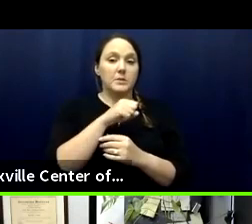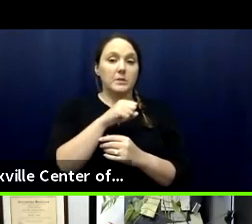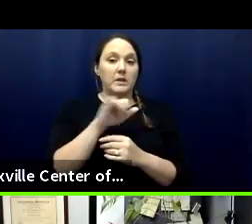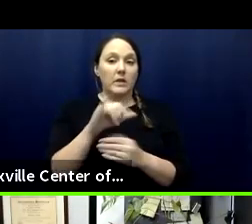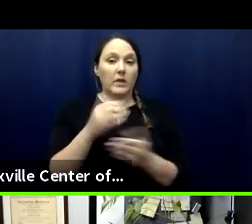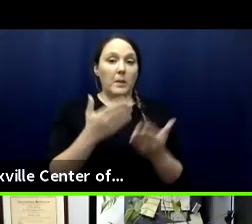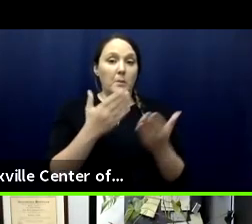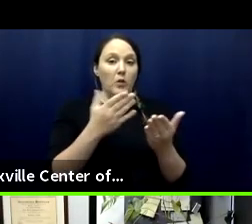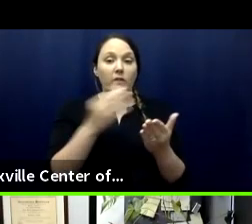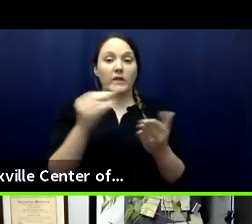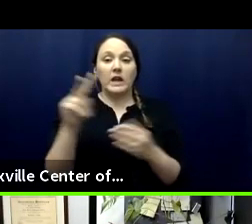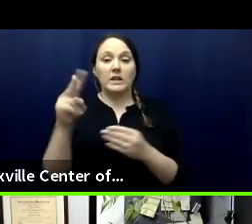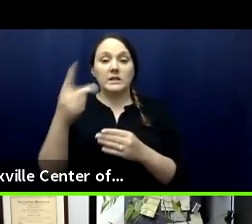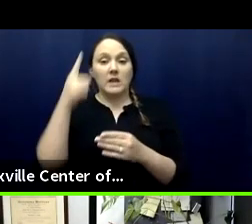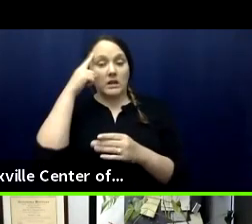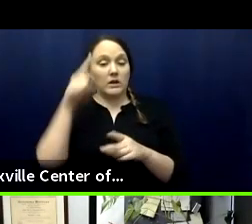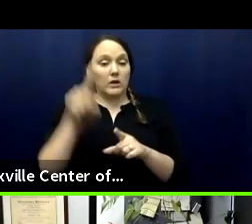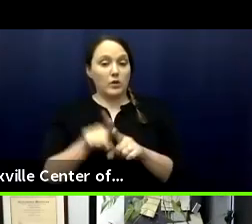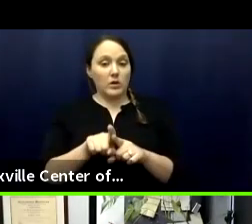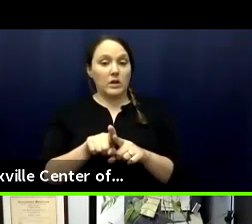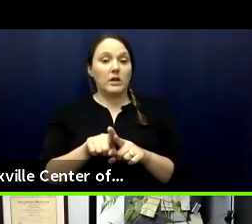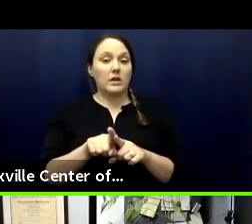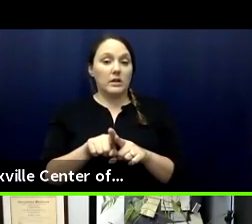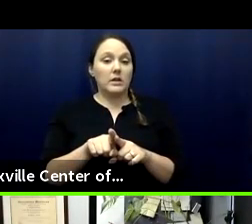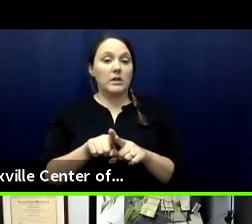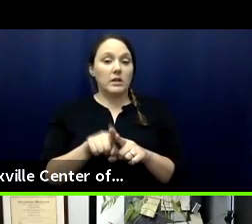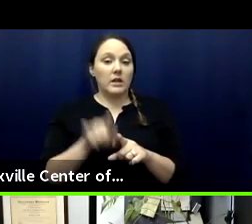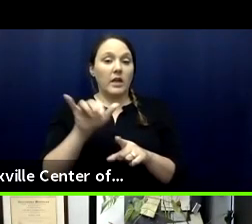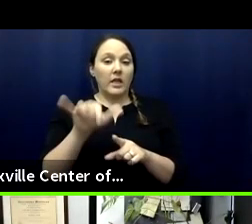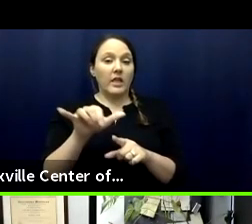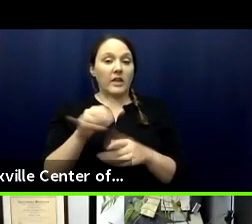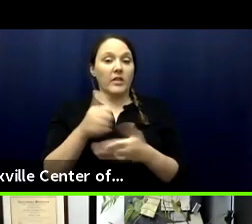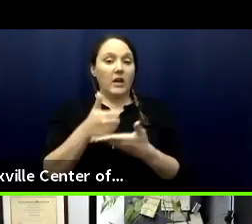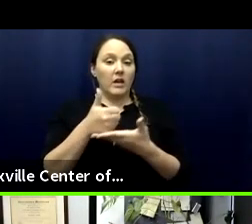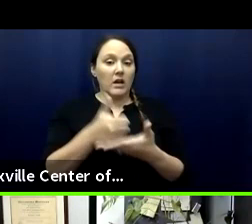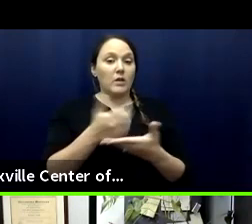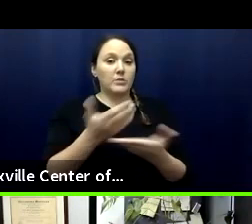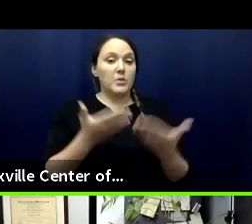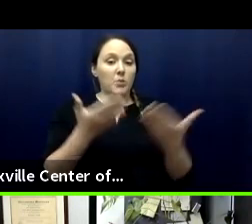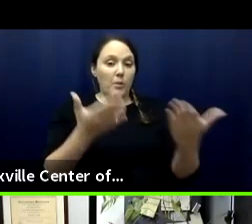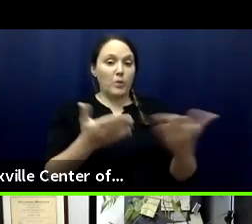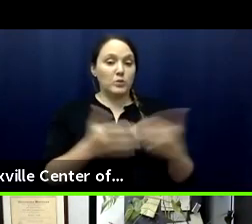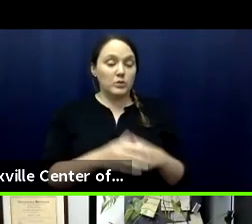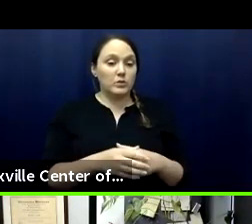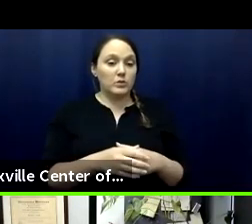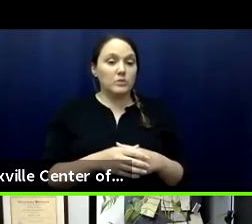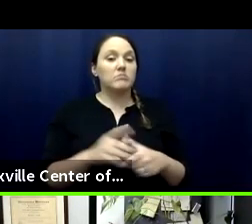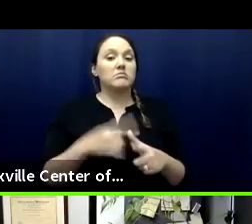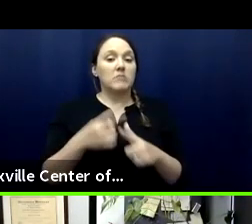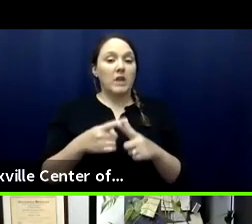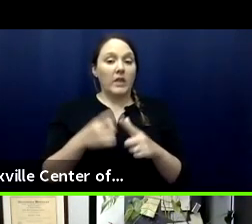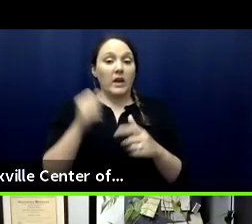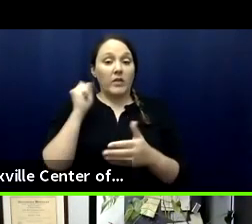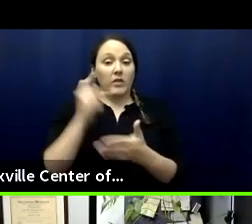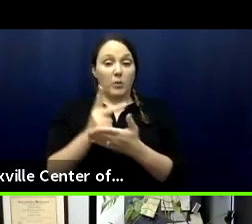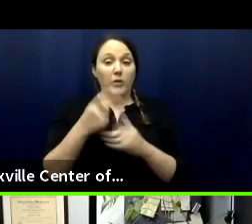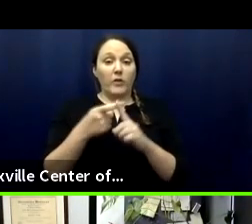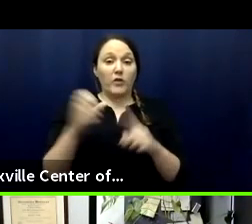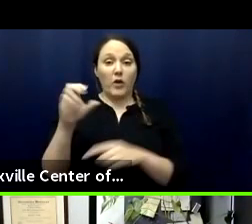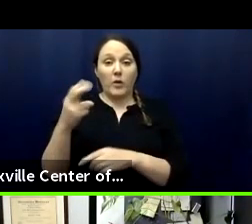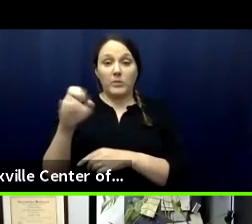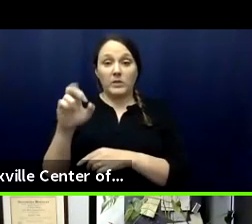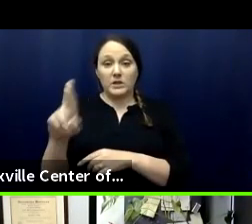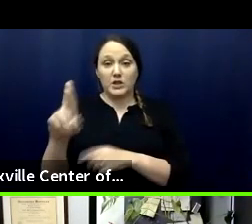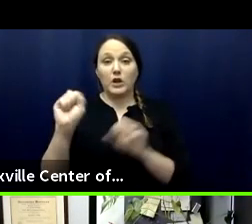the seconder agree that enhances the proposal. Then with the approval of the chair, it can become a